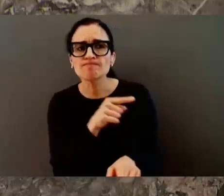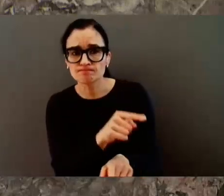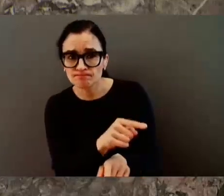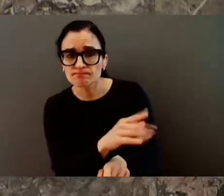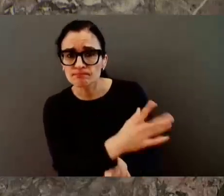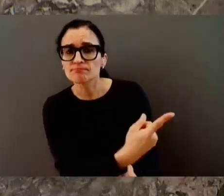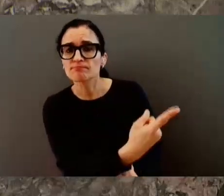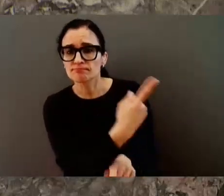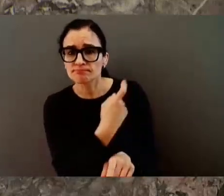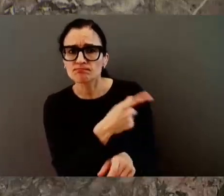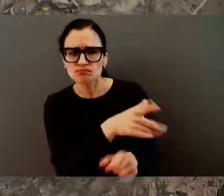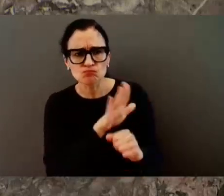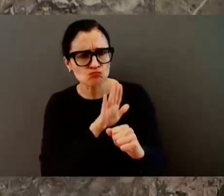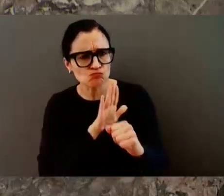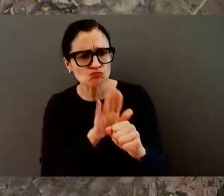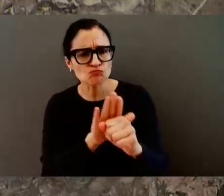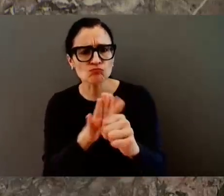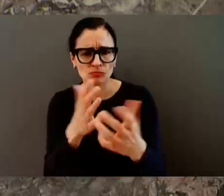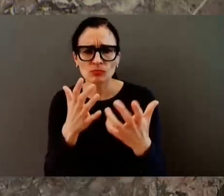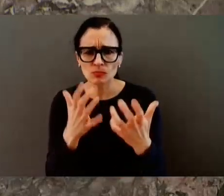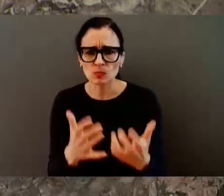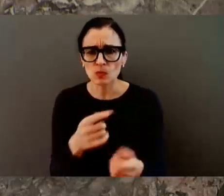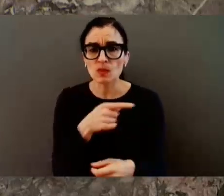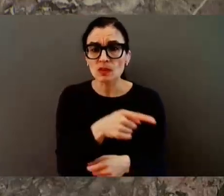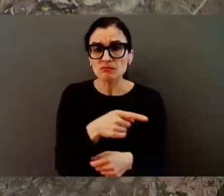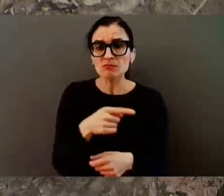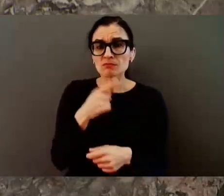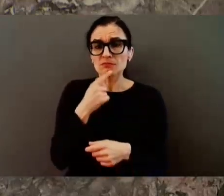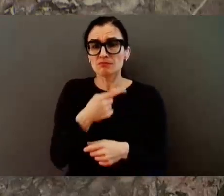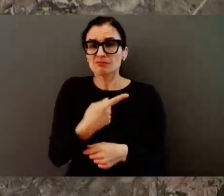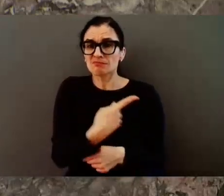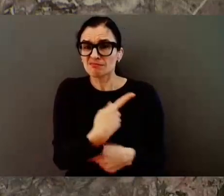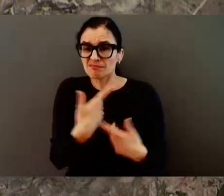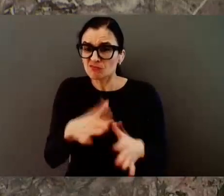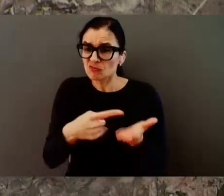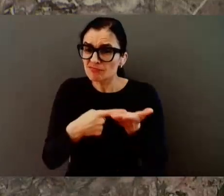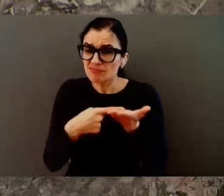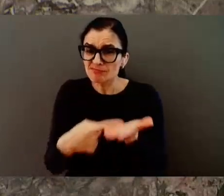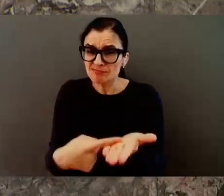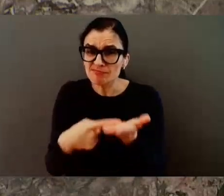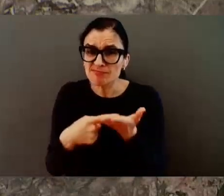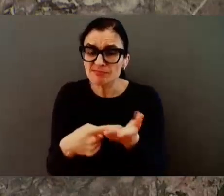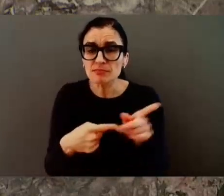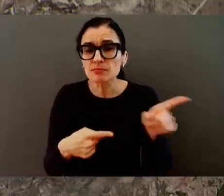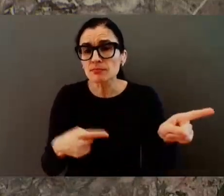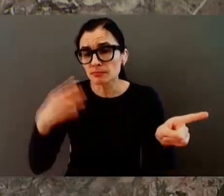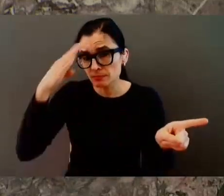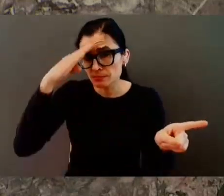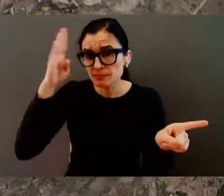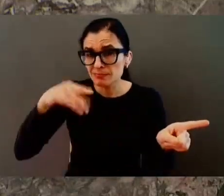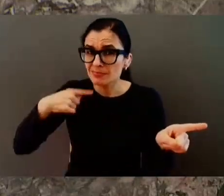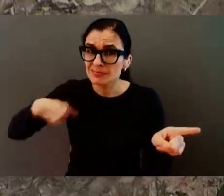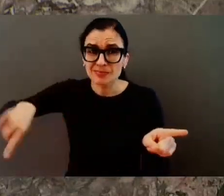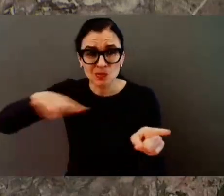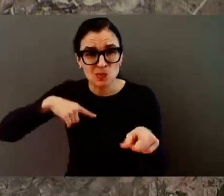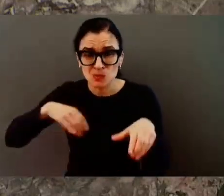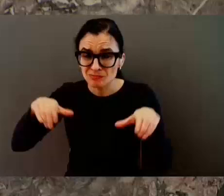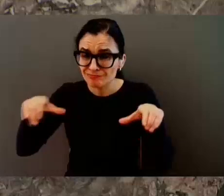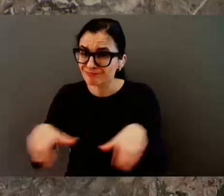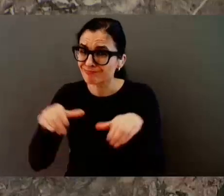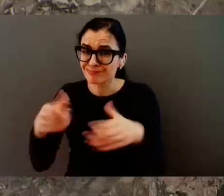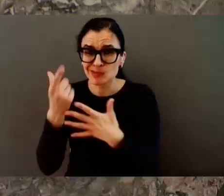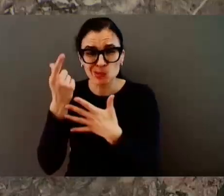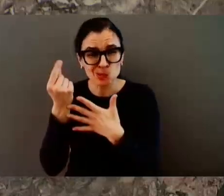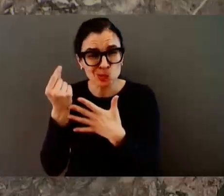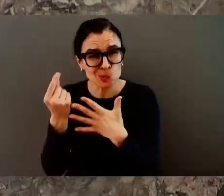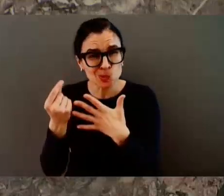issue. Mr. Speaker, as he knows, we are doing everything that we can to streamline, to speed up the licensure,